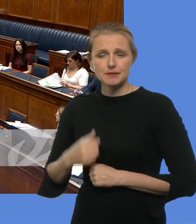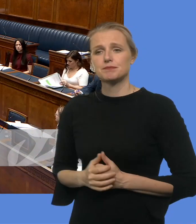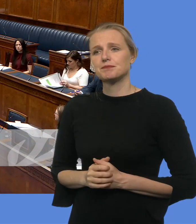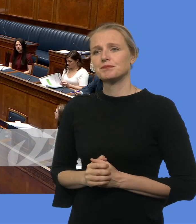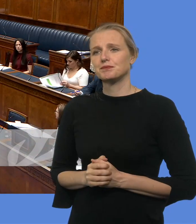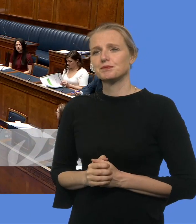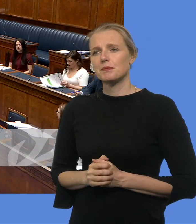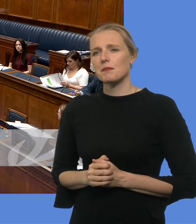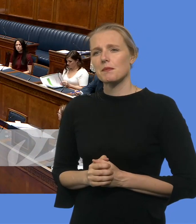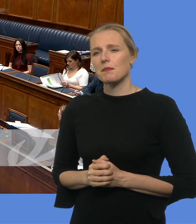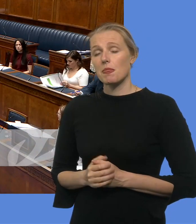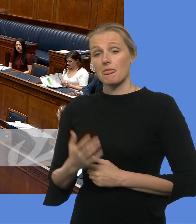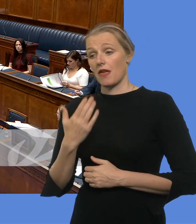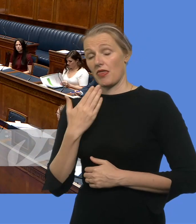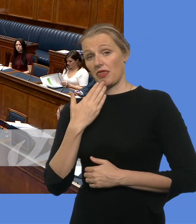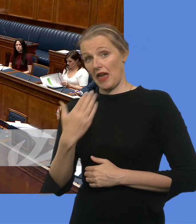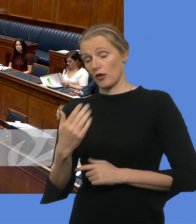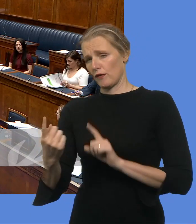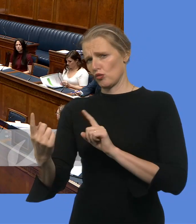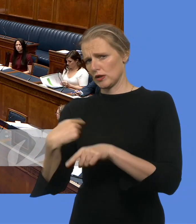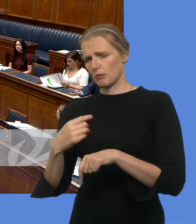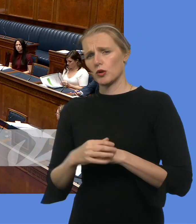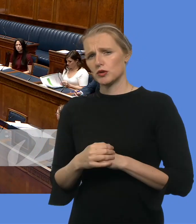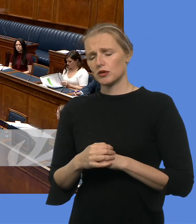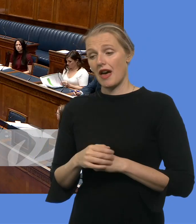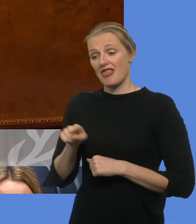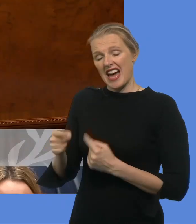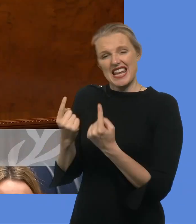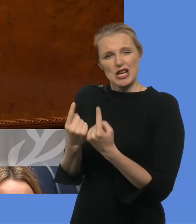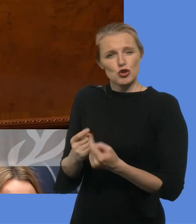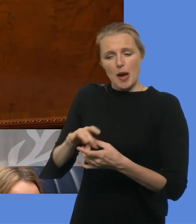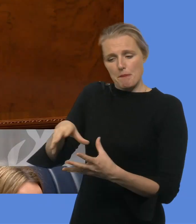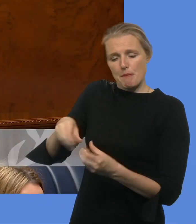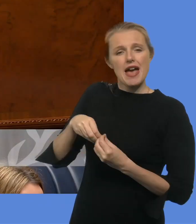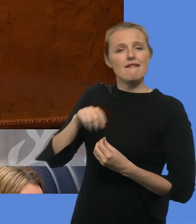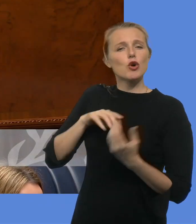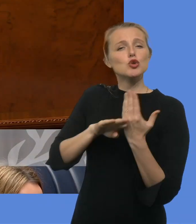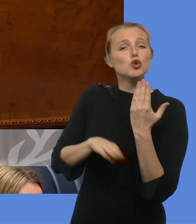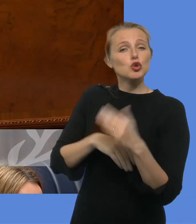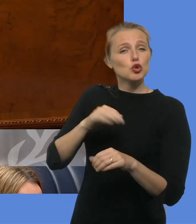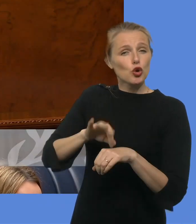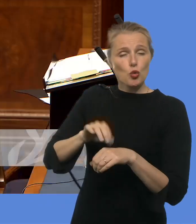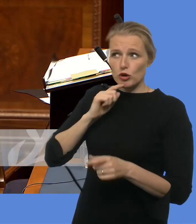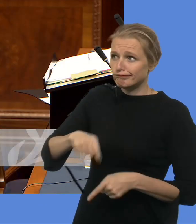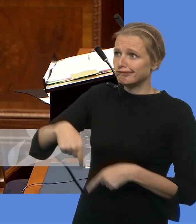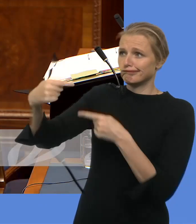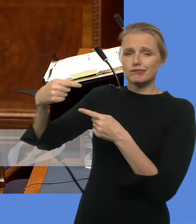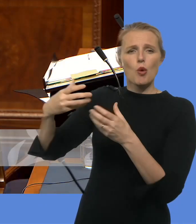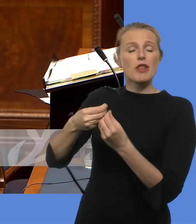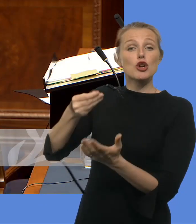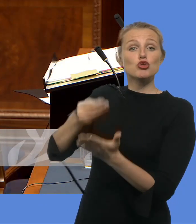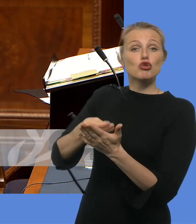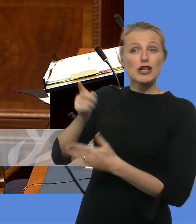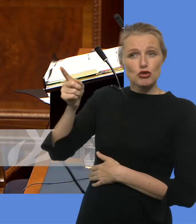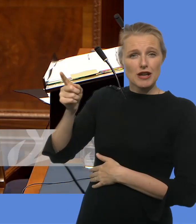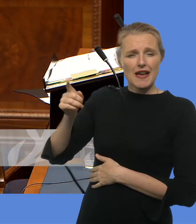I thank the Minister for her response. Will the Minister be raising the issue of junior doctor pay in discussions with Treasury, and does she believe that multi-year